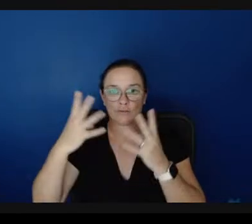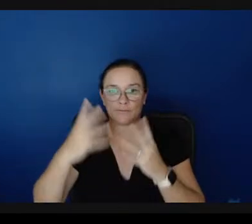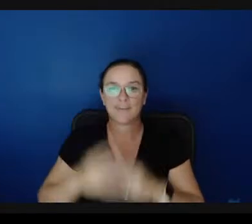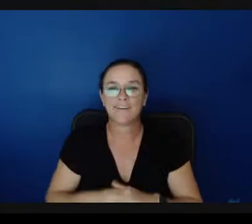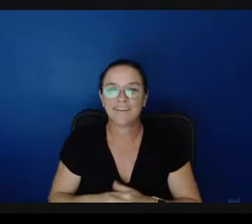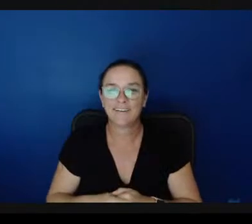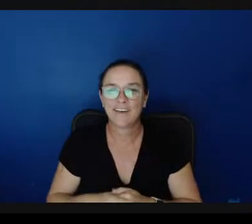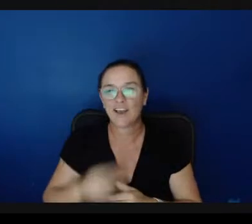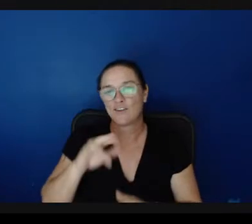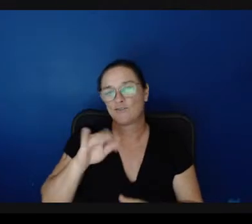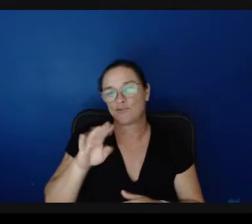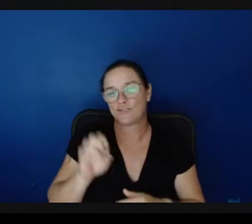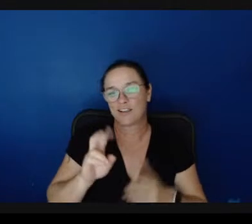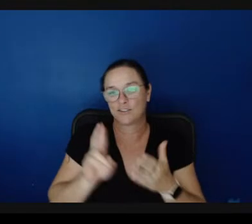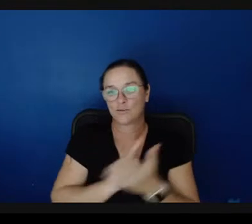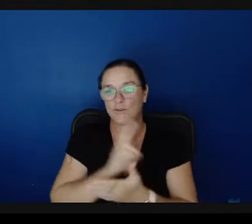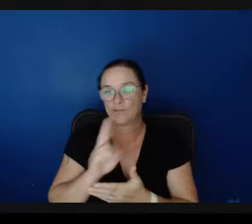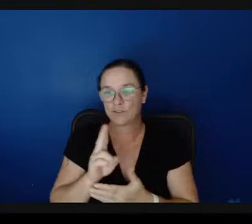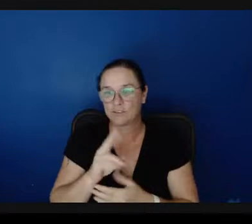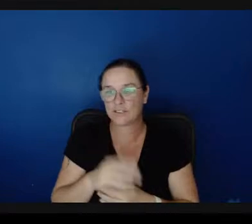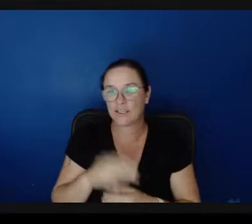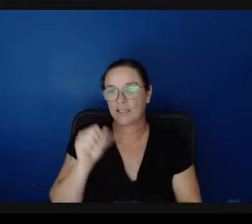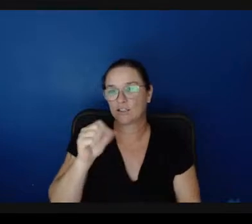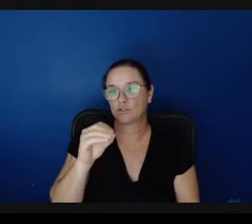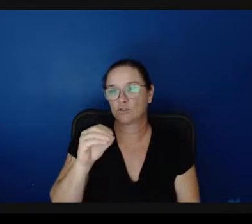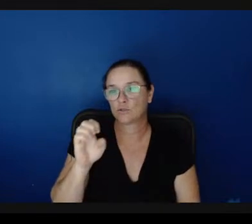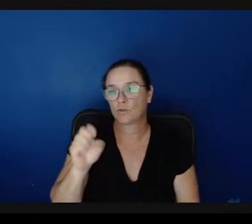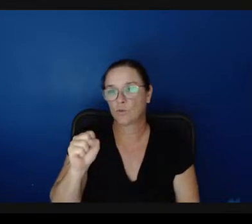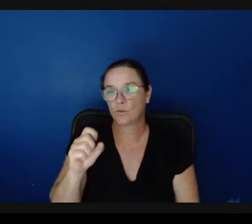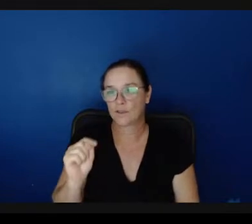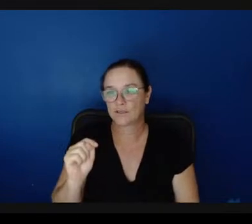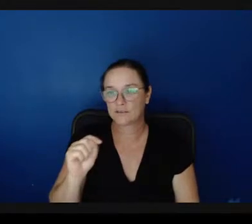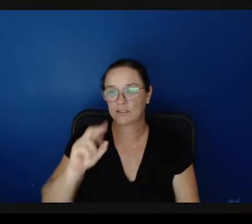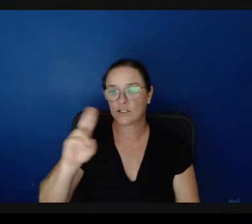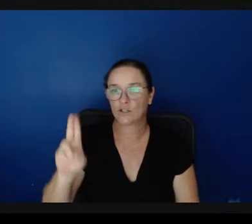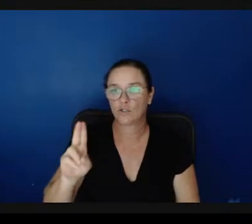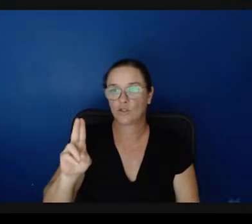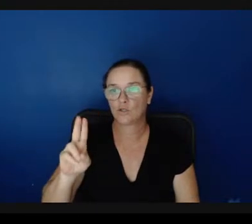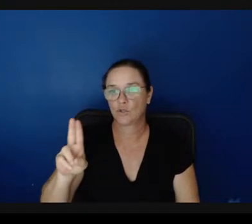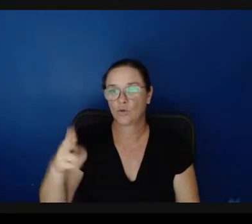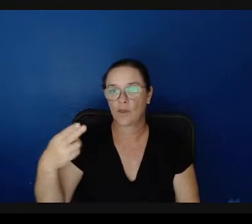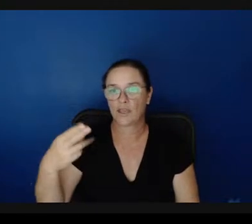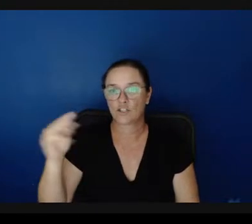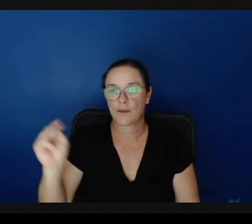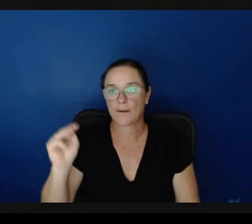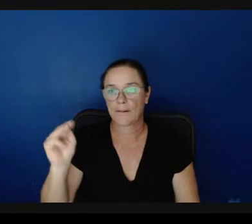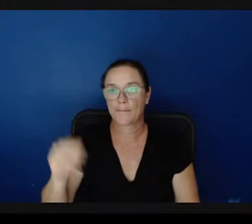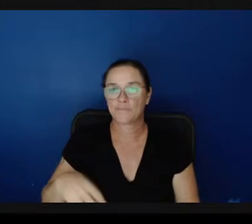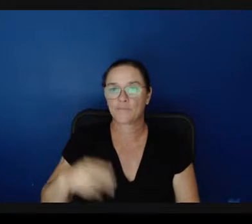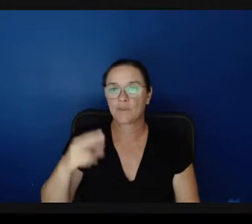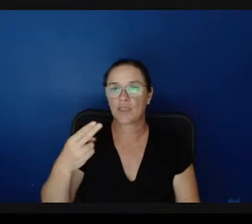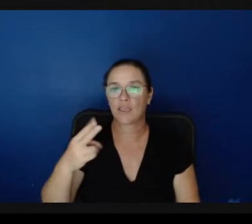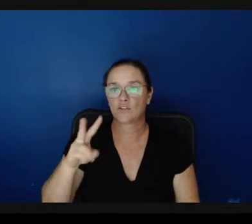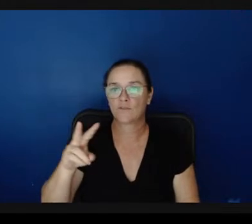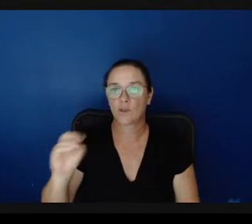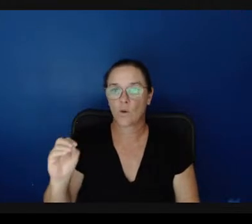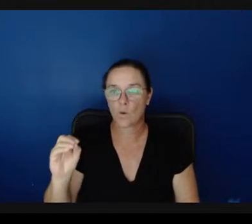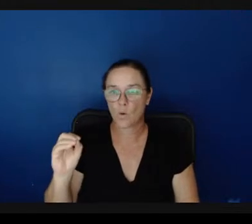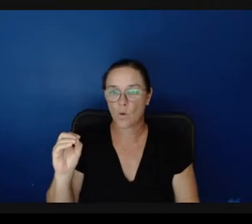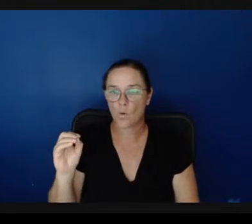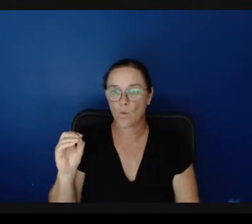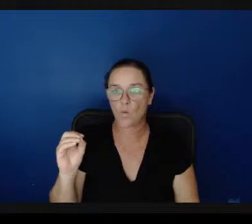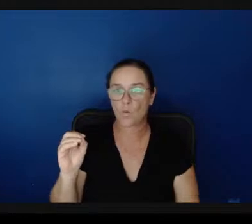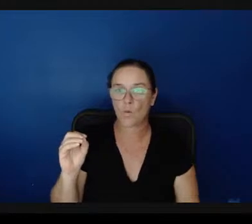University, SOIST at UH Manoa, USGS HVO, with one of the authors moving on to